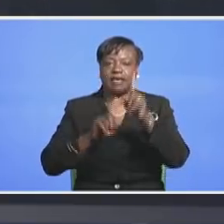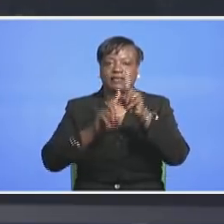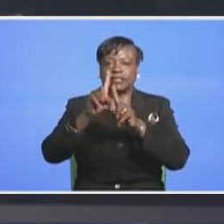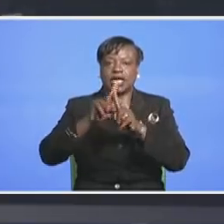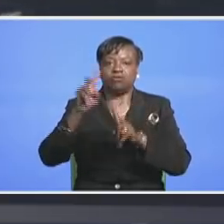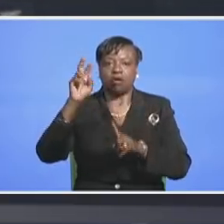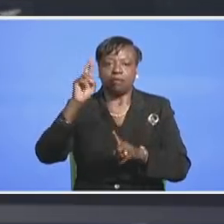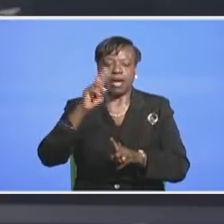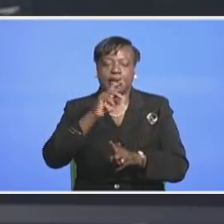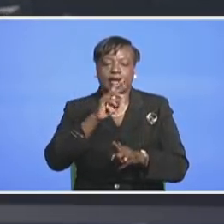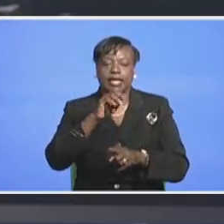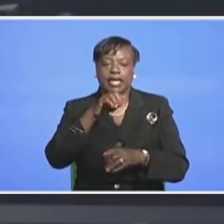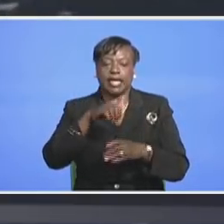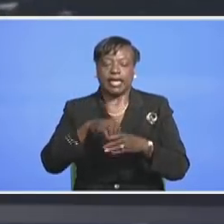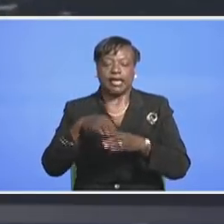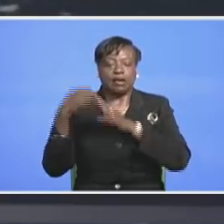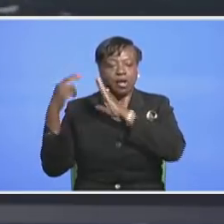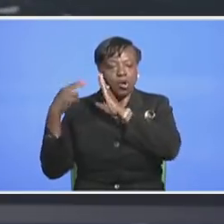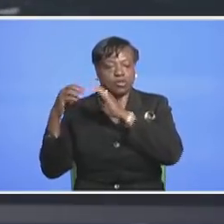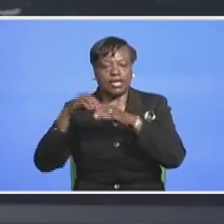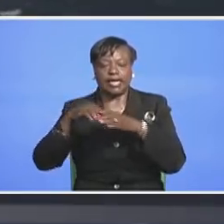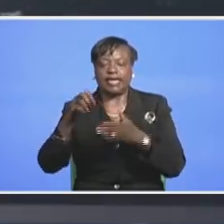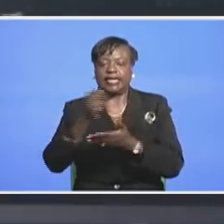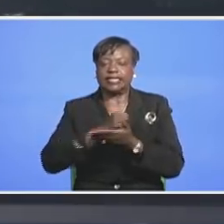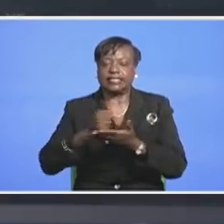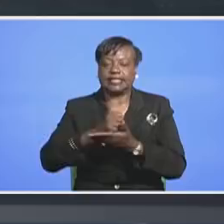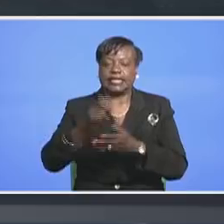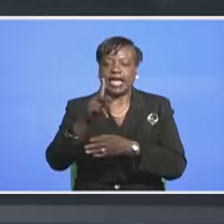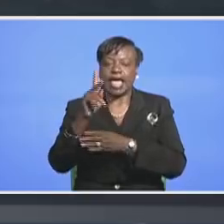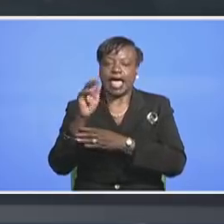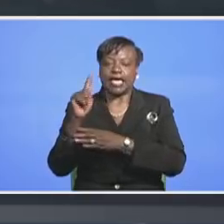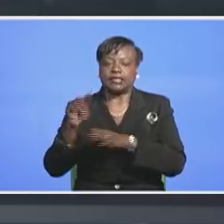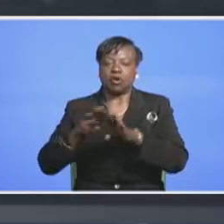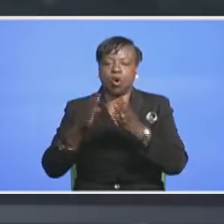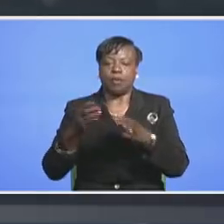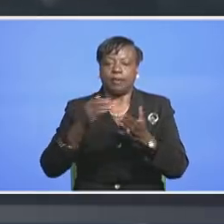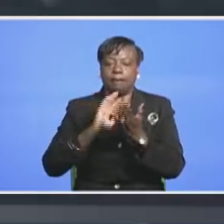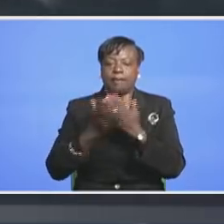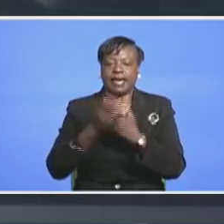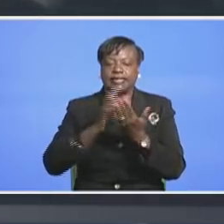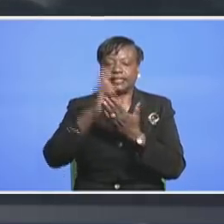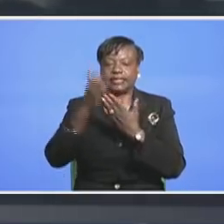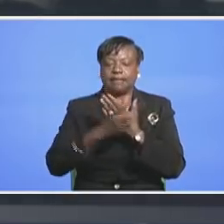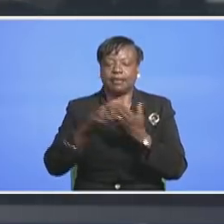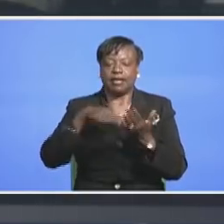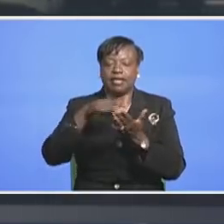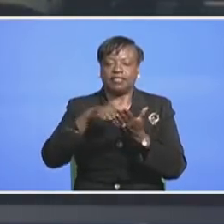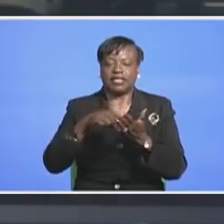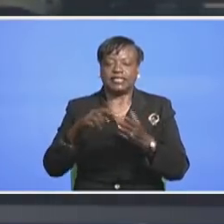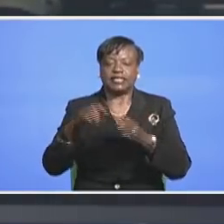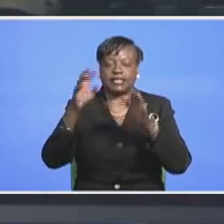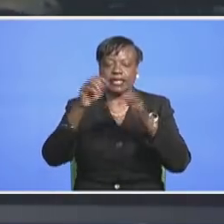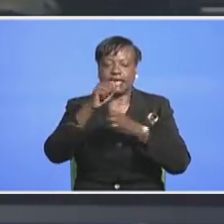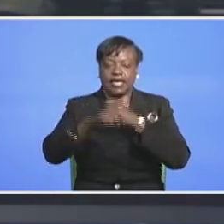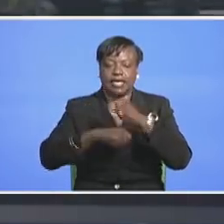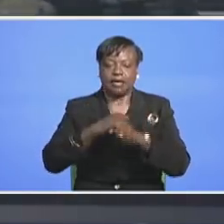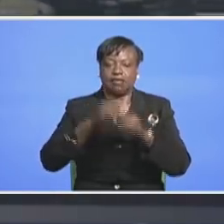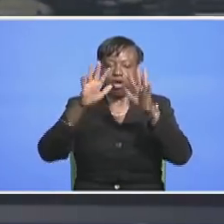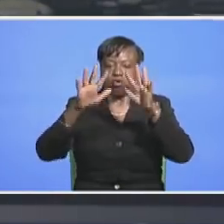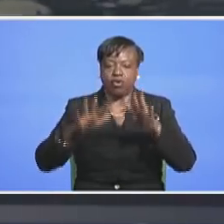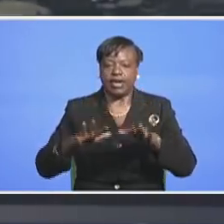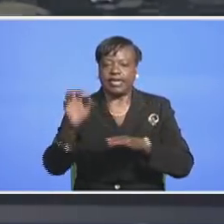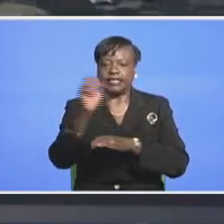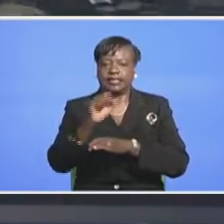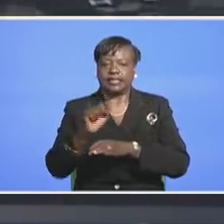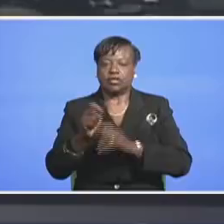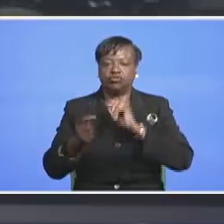Citizenship by Investment project in St. Kitts will be opened by December of this year. With the rainy season in Trinidad and Tobago